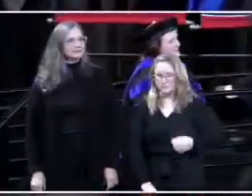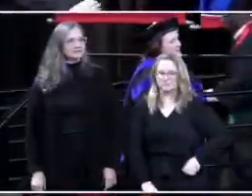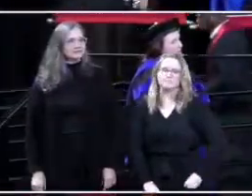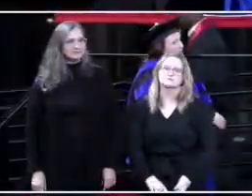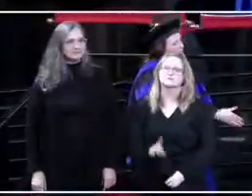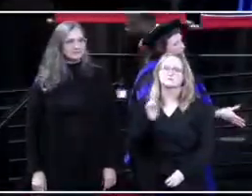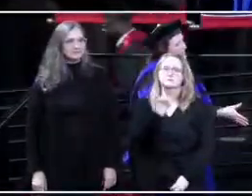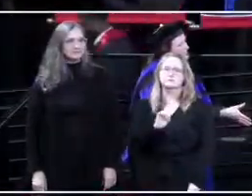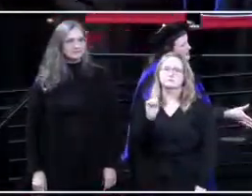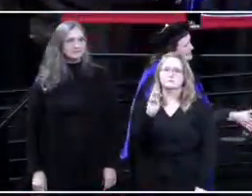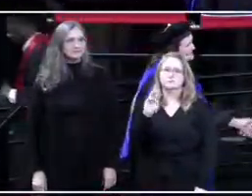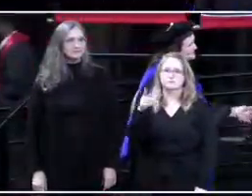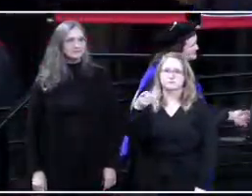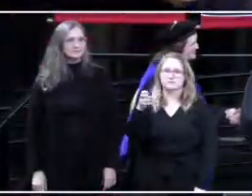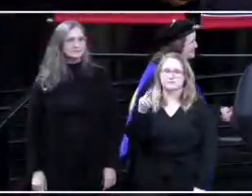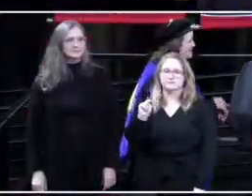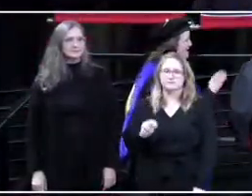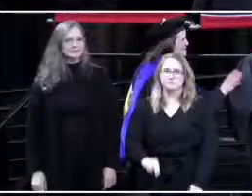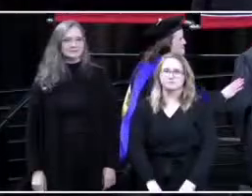Tiarian Simpson.